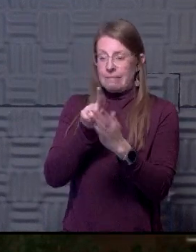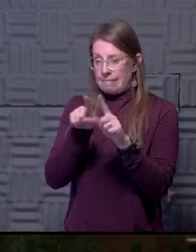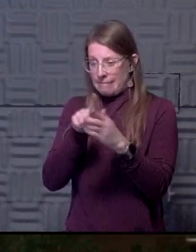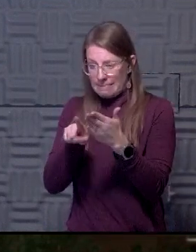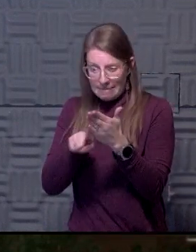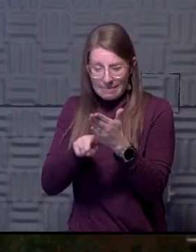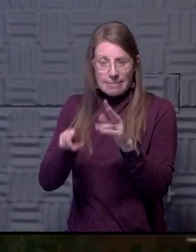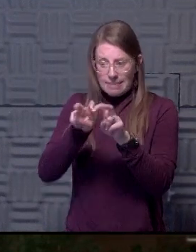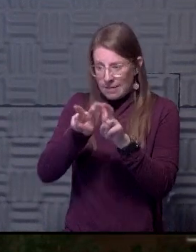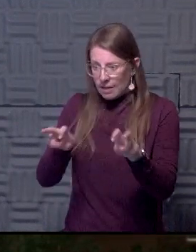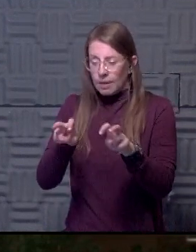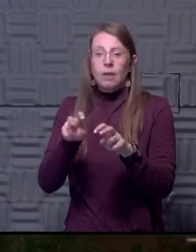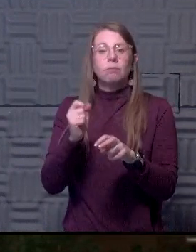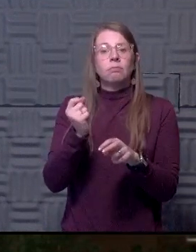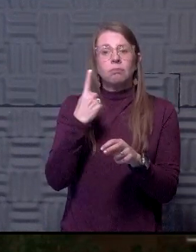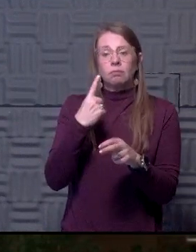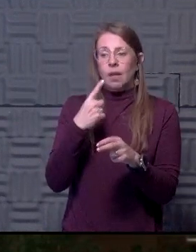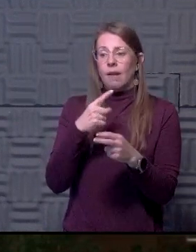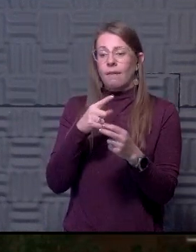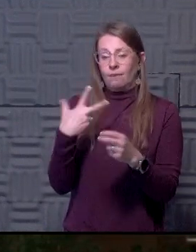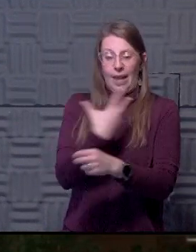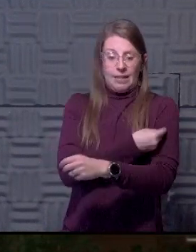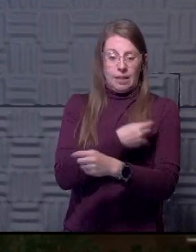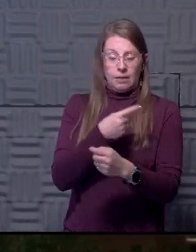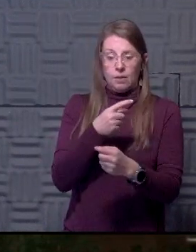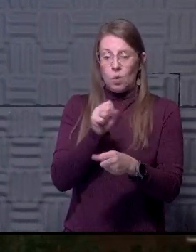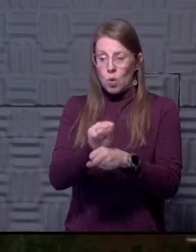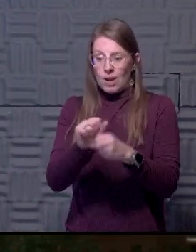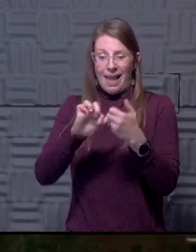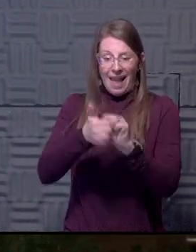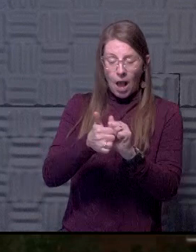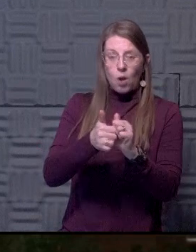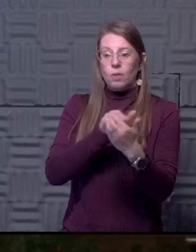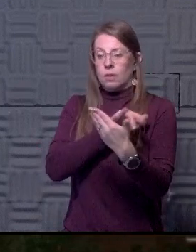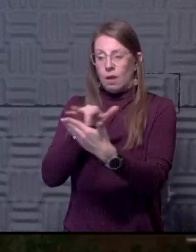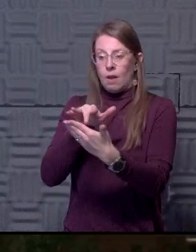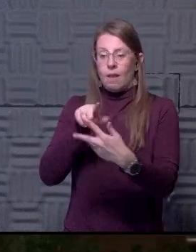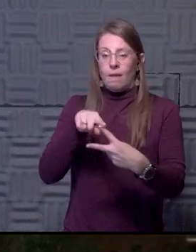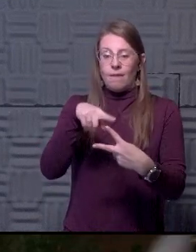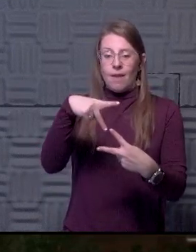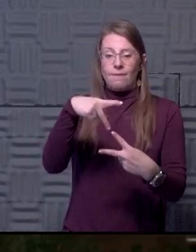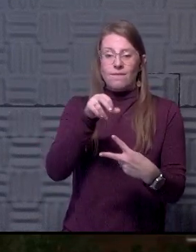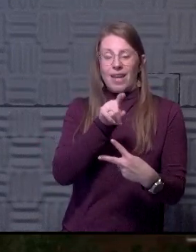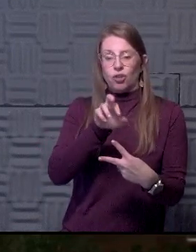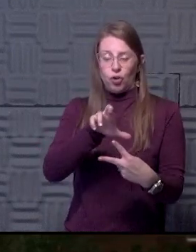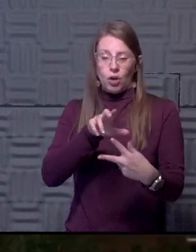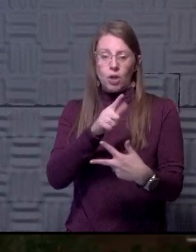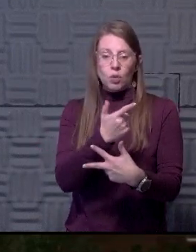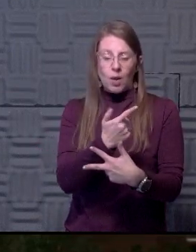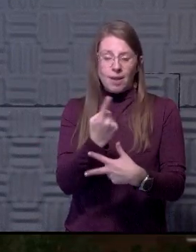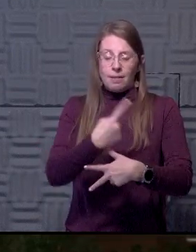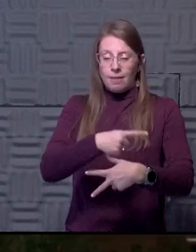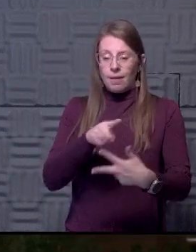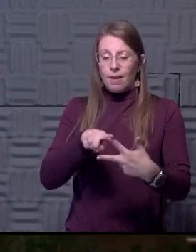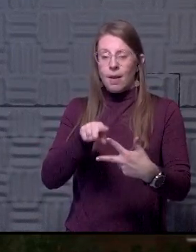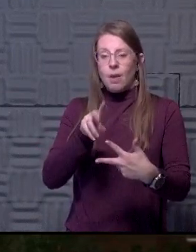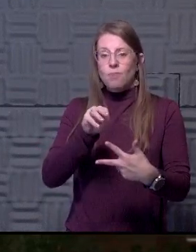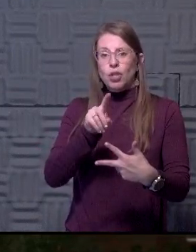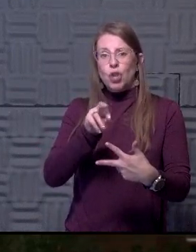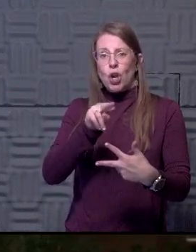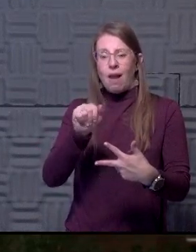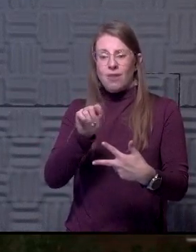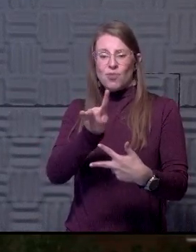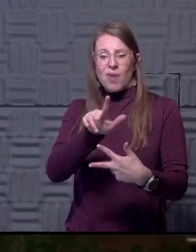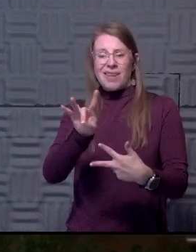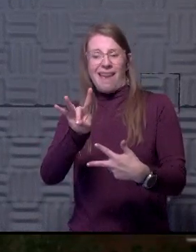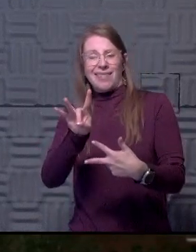these vaccines work when you give them the way that they were studied. Pfizer, 21 days apart, Moderna, 28 days apart. But you know